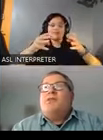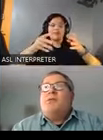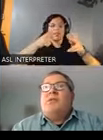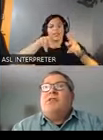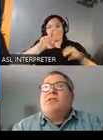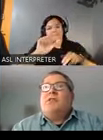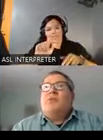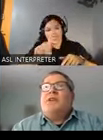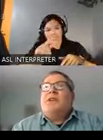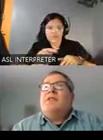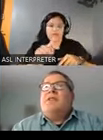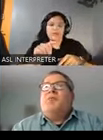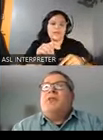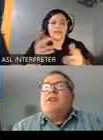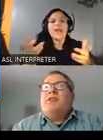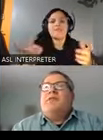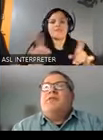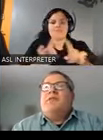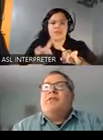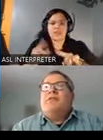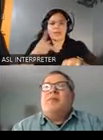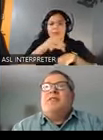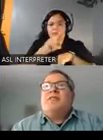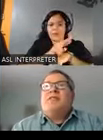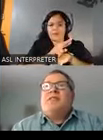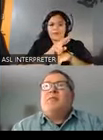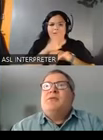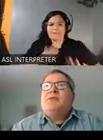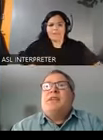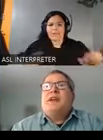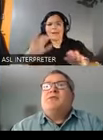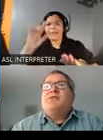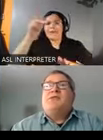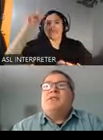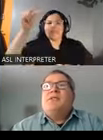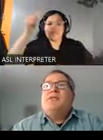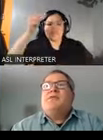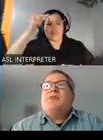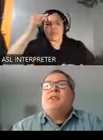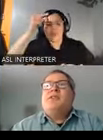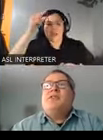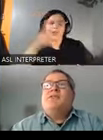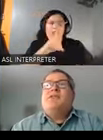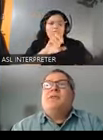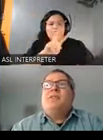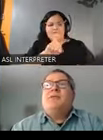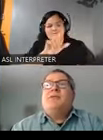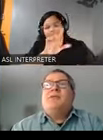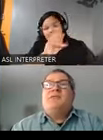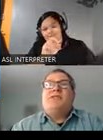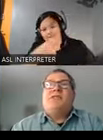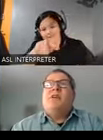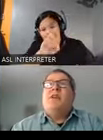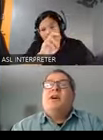The tool that we use is called PRIA, the Puerto Rico Infrastructure Interdependency Assessment Tool. It captures service areas for all electricity-dependent